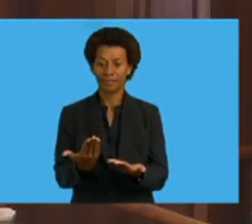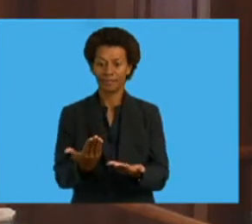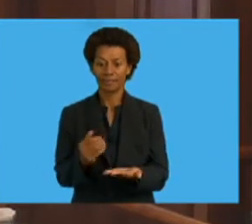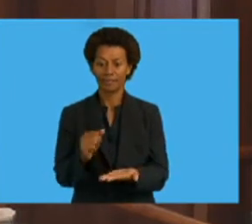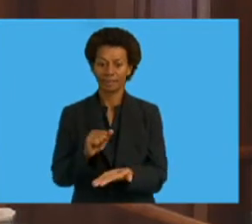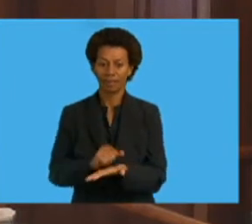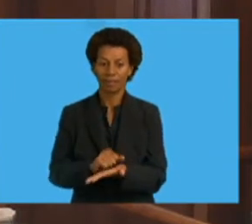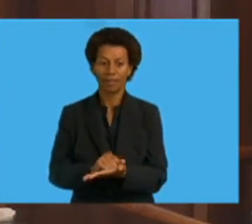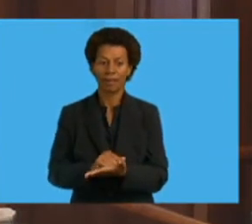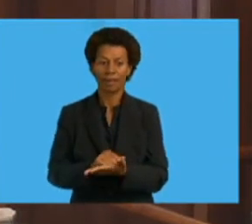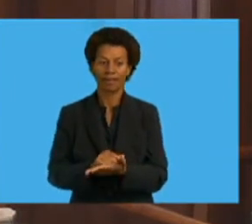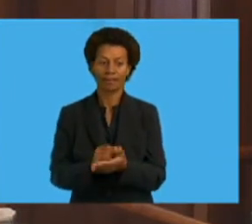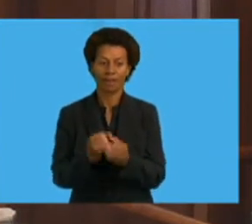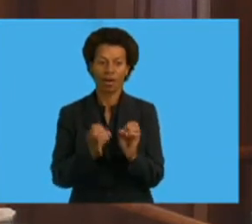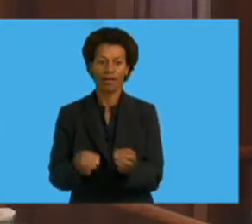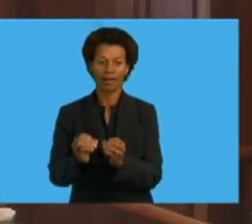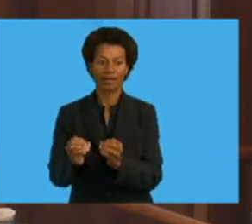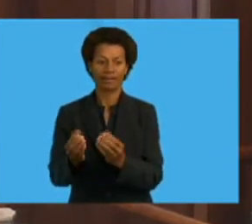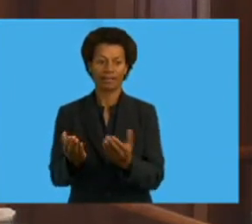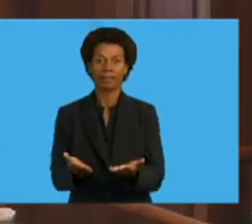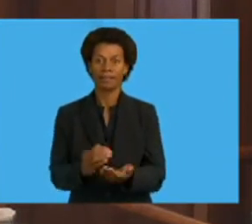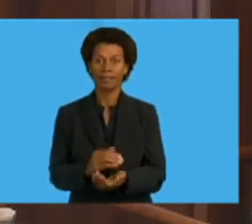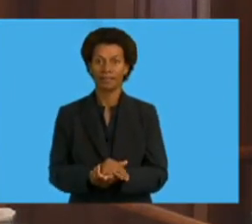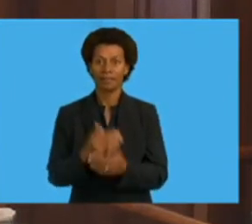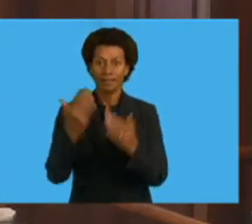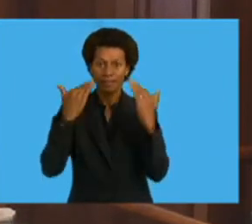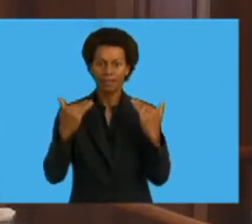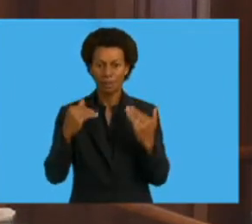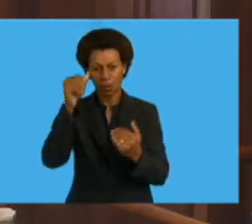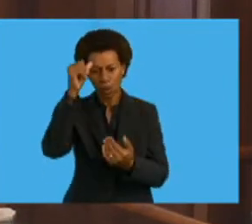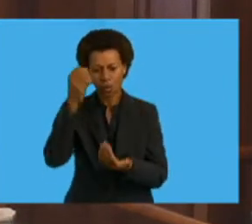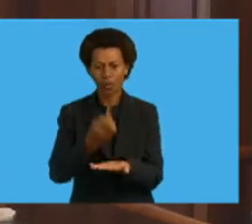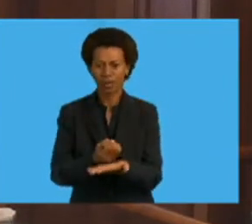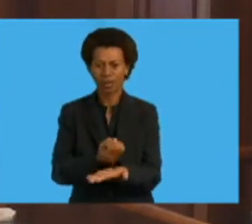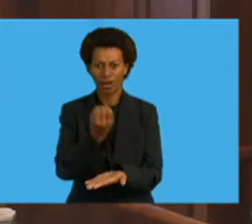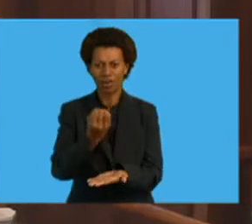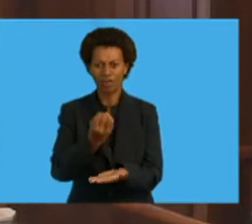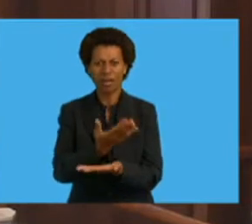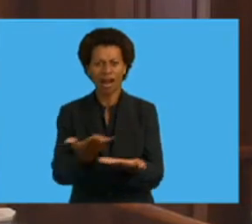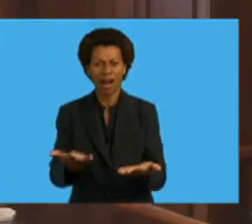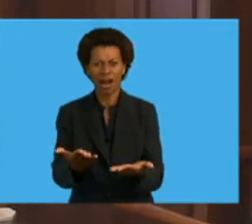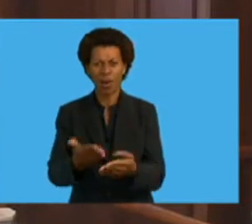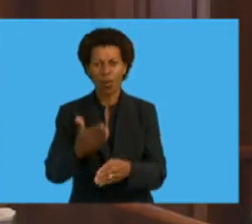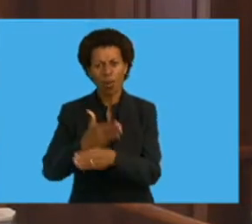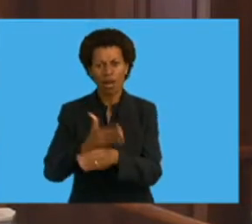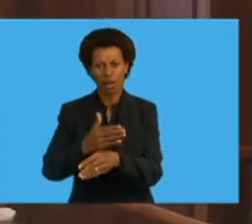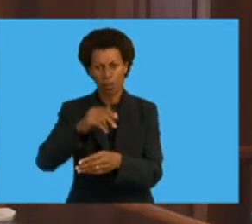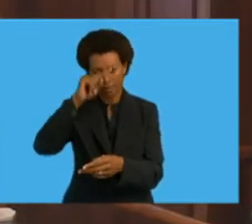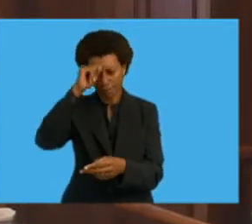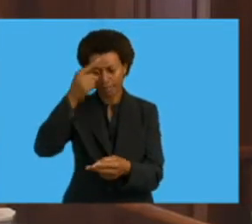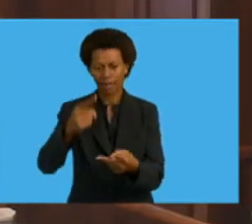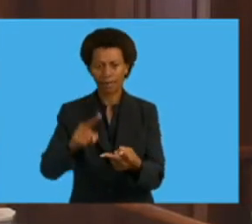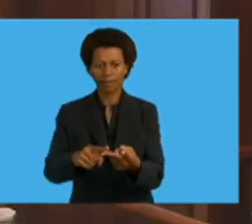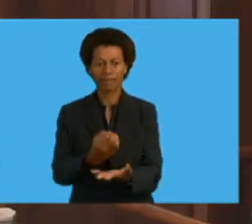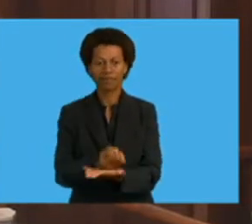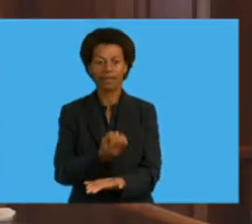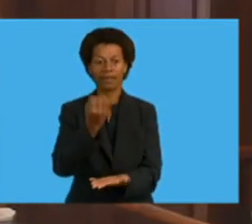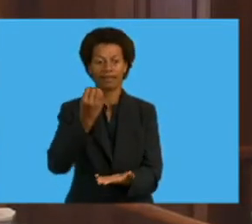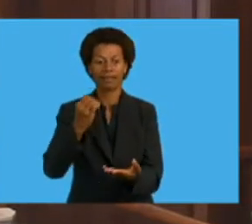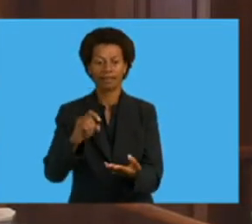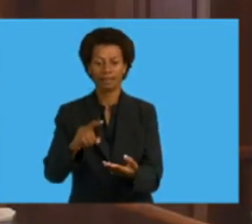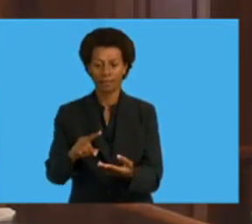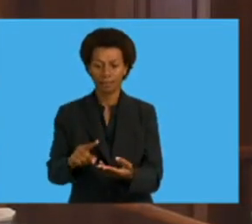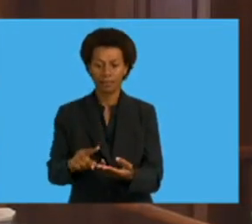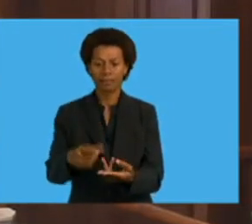Madam Speaker, we understand how a modern economy works. We understand finance. We understand commercial